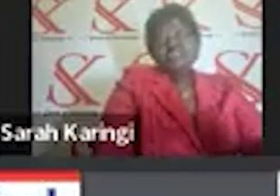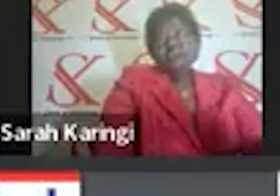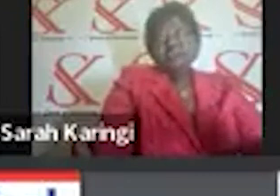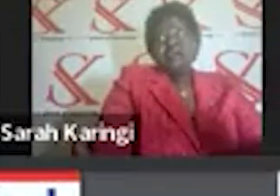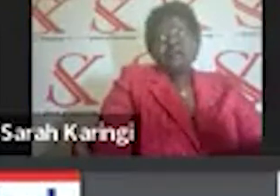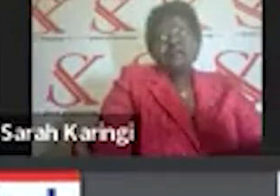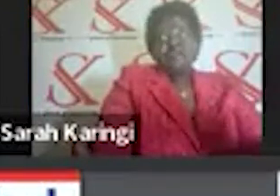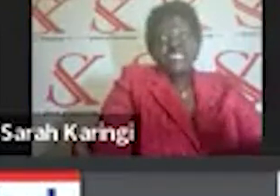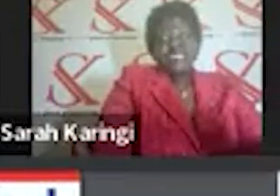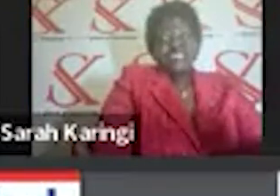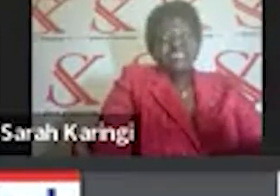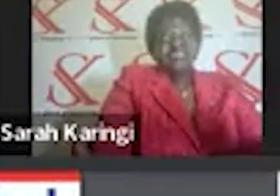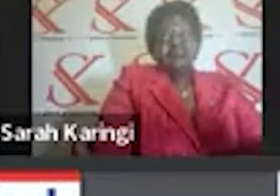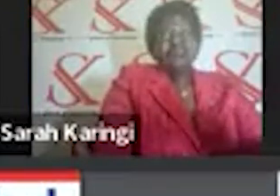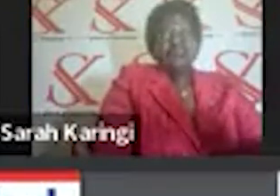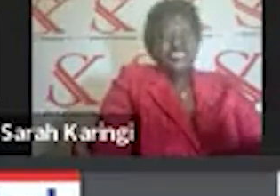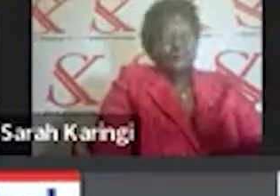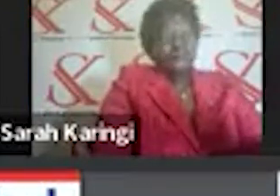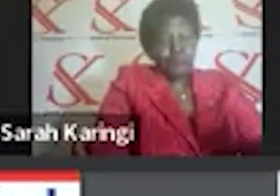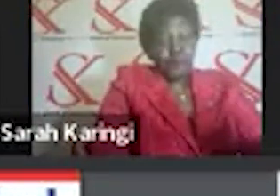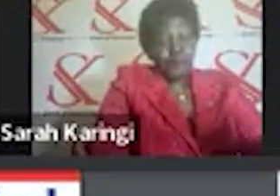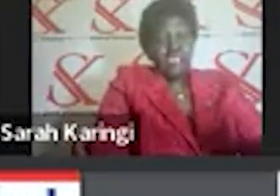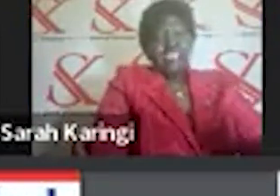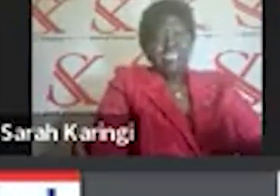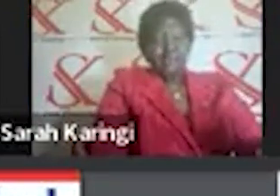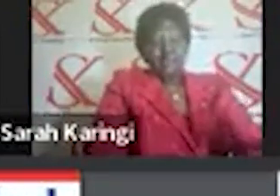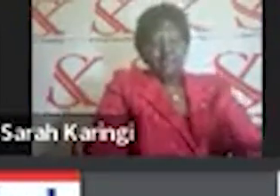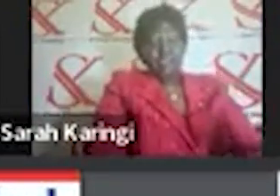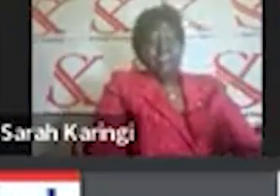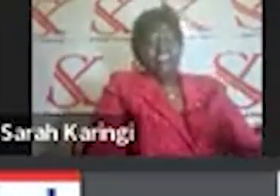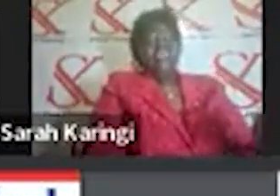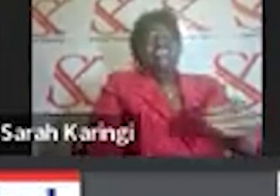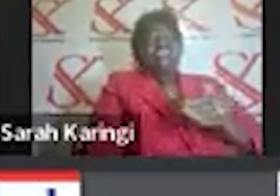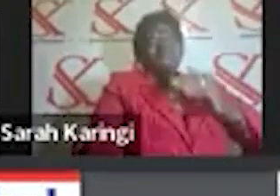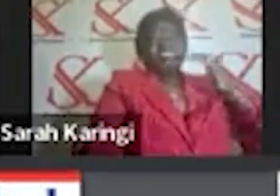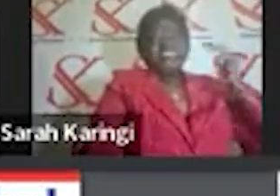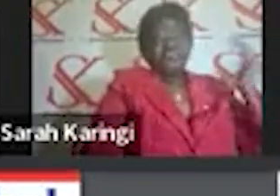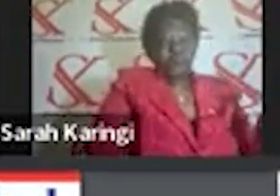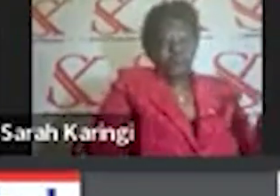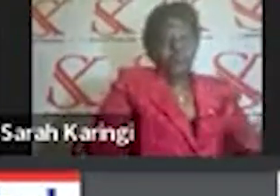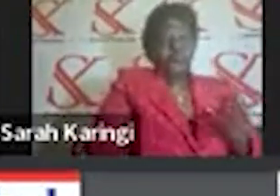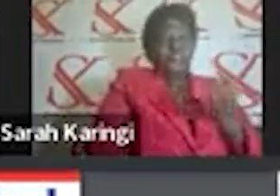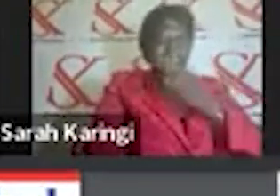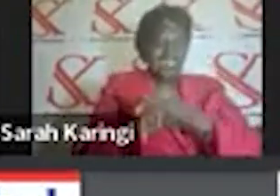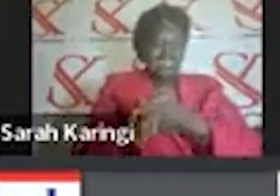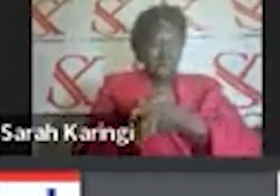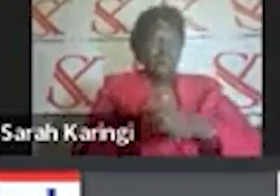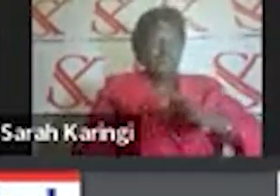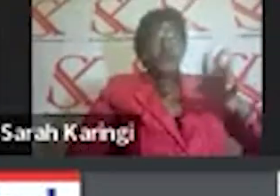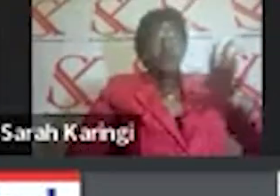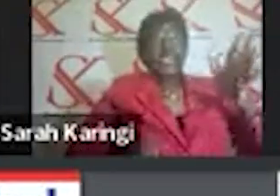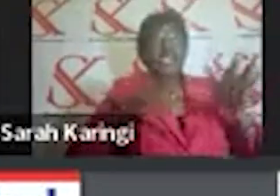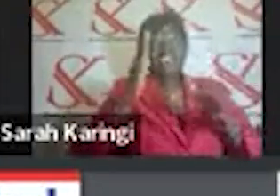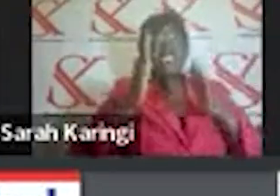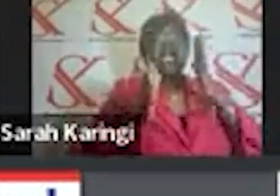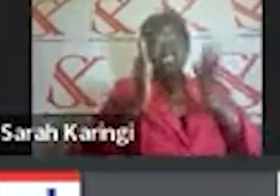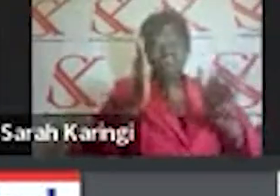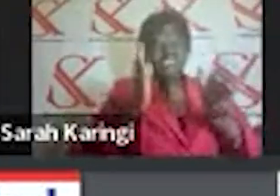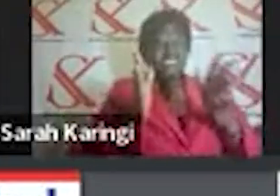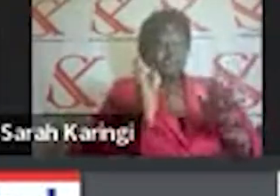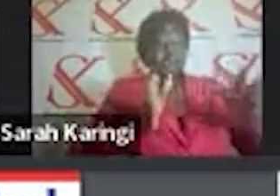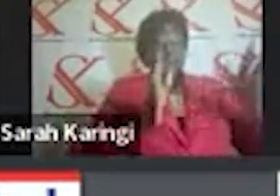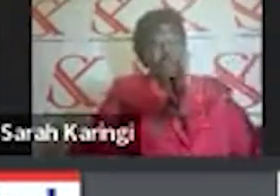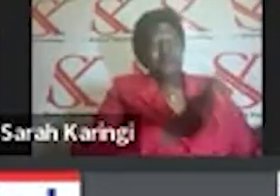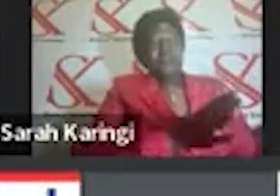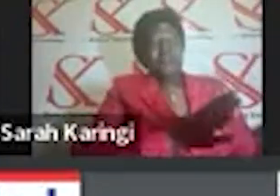maybe conversing or talking to people. Then from there, after that, after the talk, what next? Because where there's a